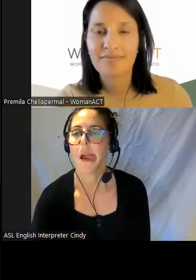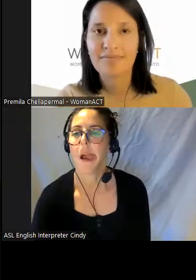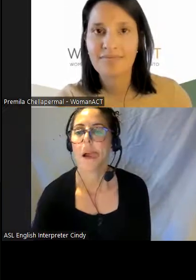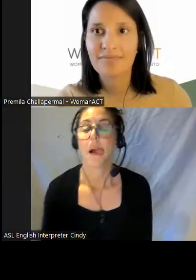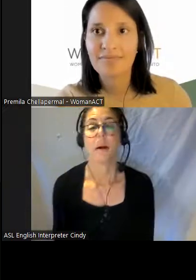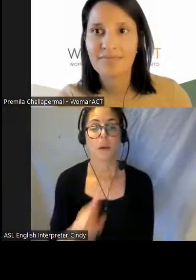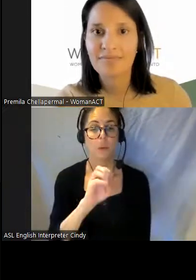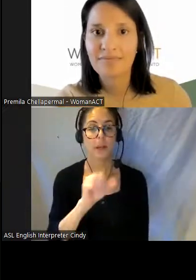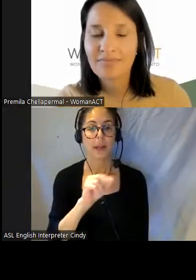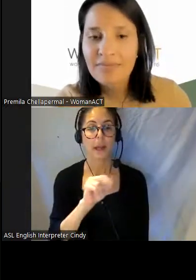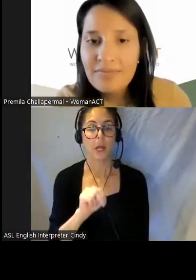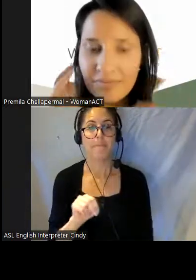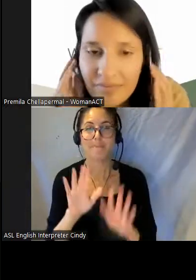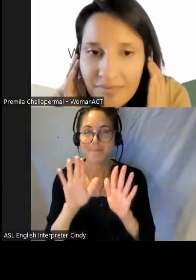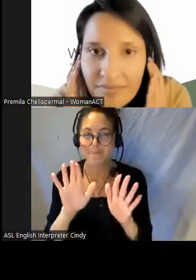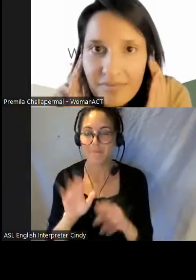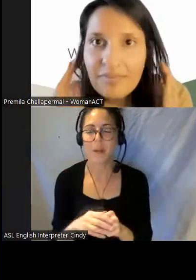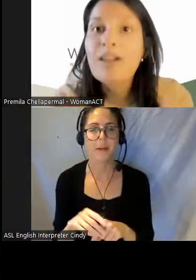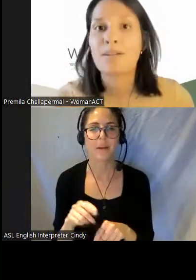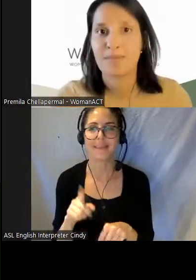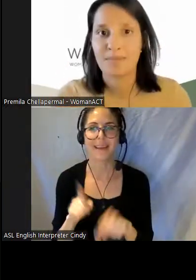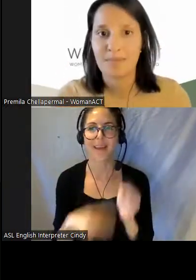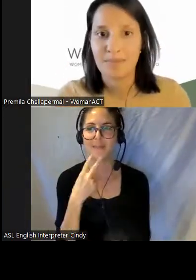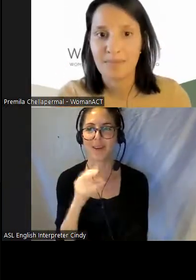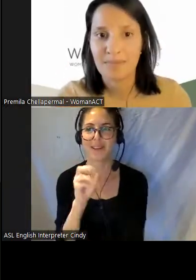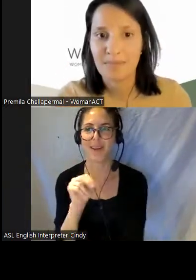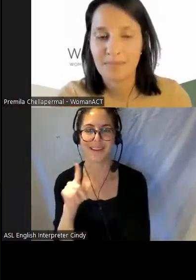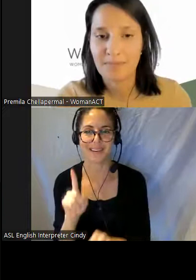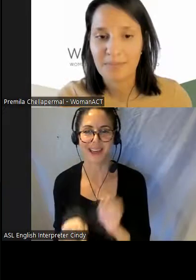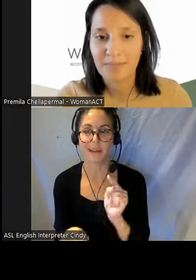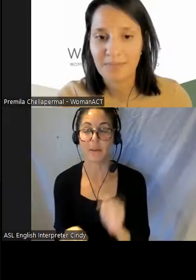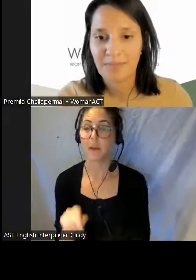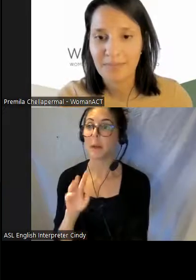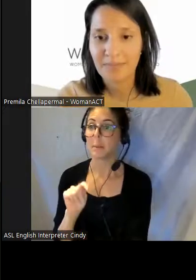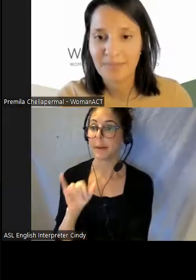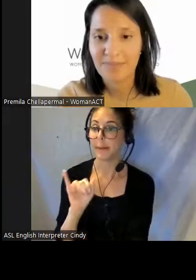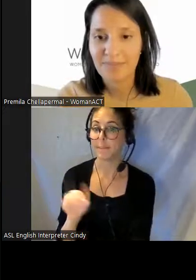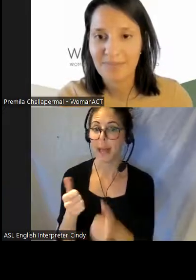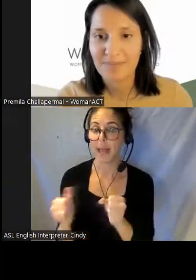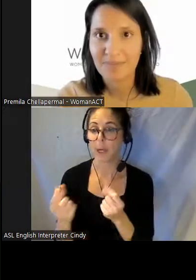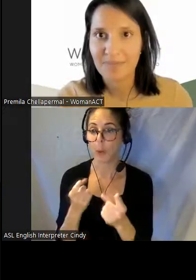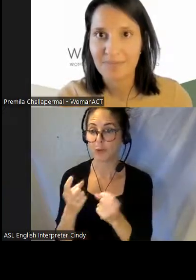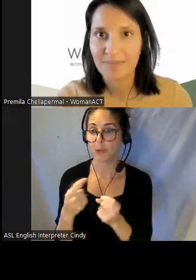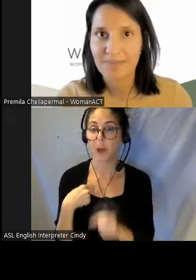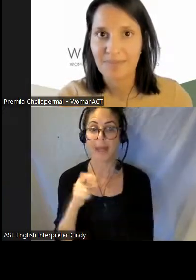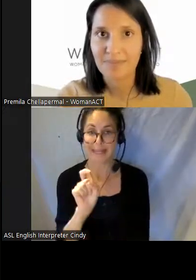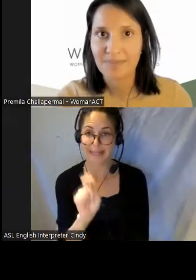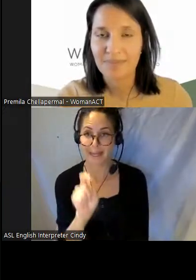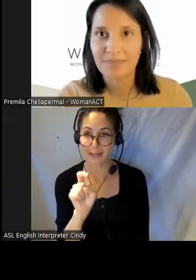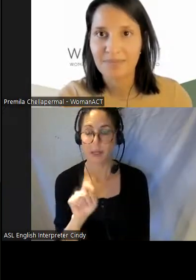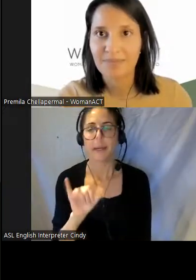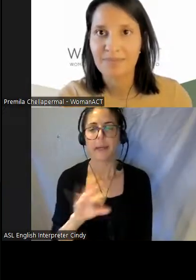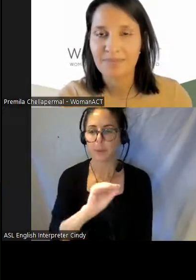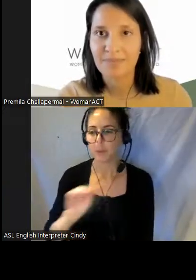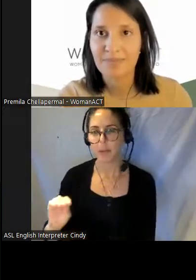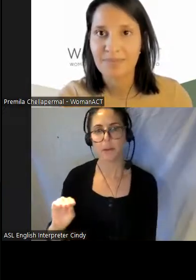Participants can't unmute, but if you have a question, I can promote people to speak if you put your name in the chat and if you'd like to